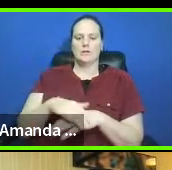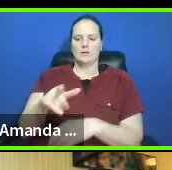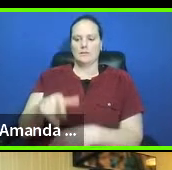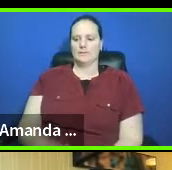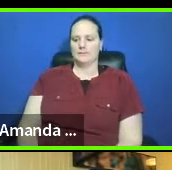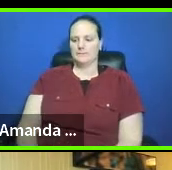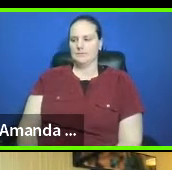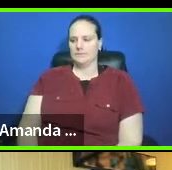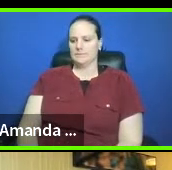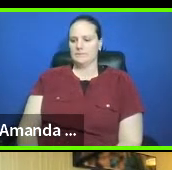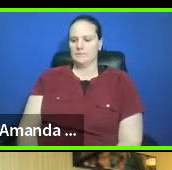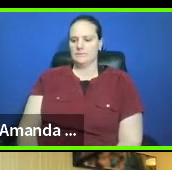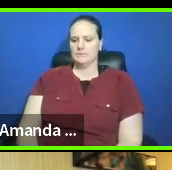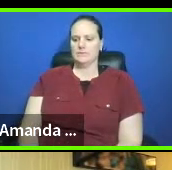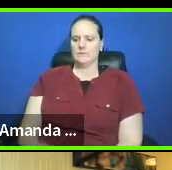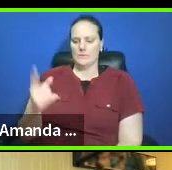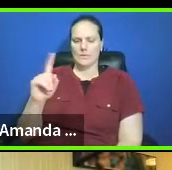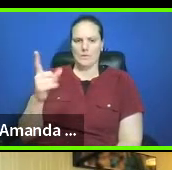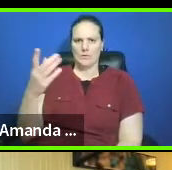Where'd you go?